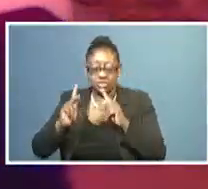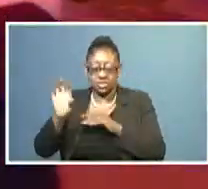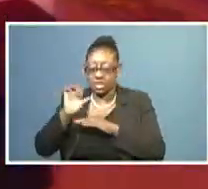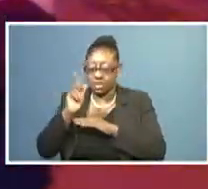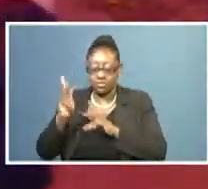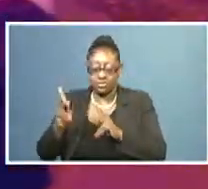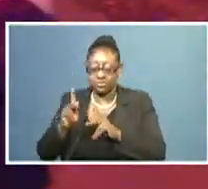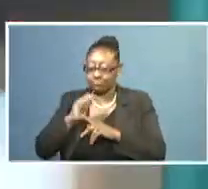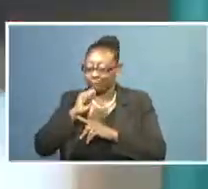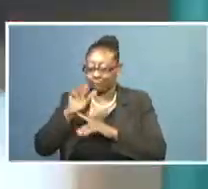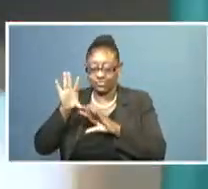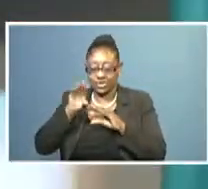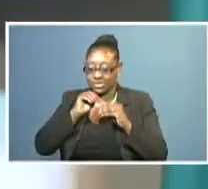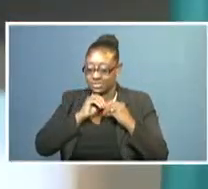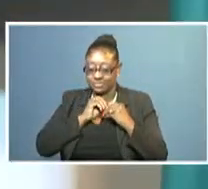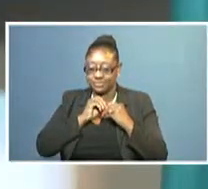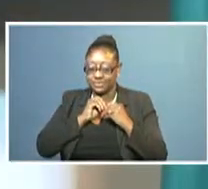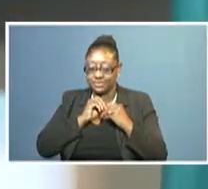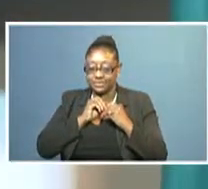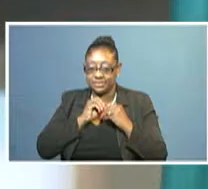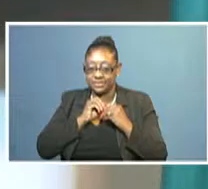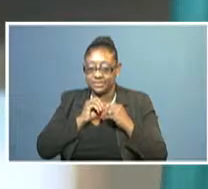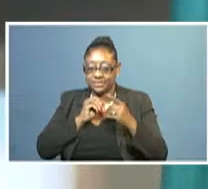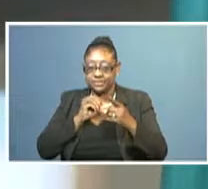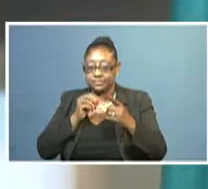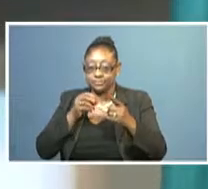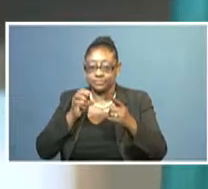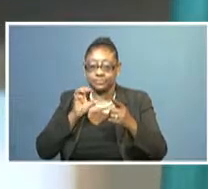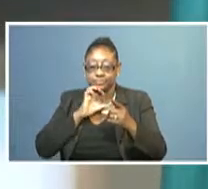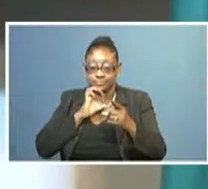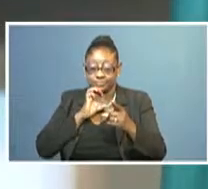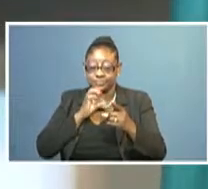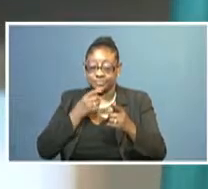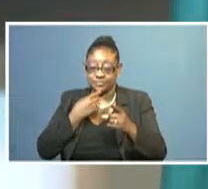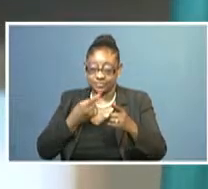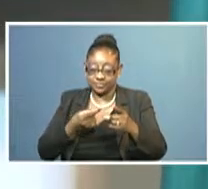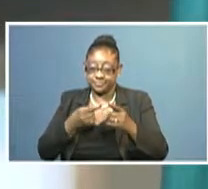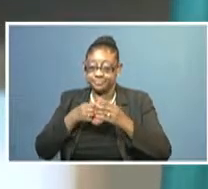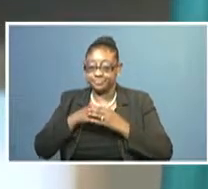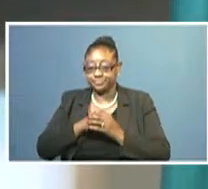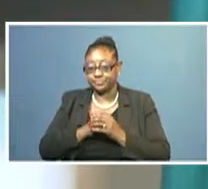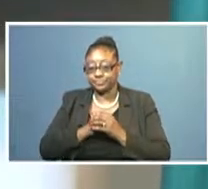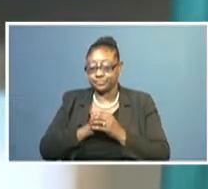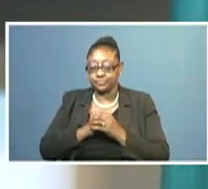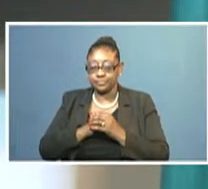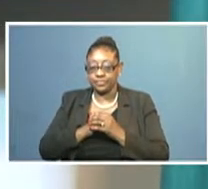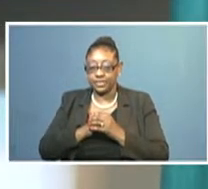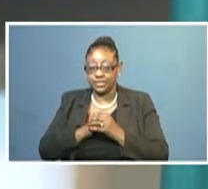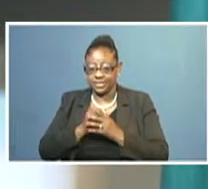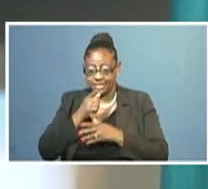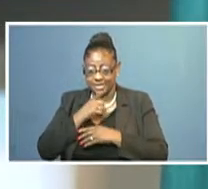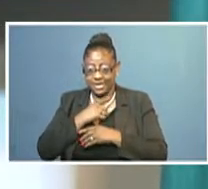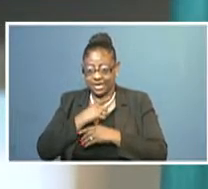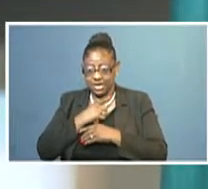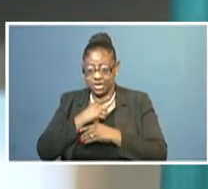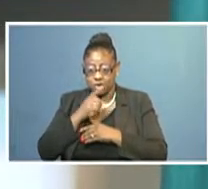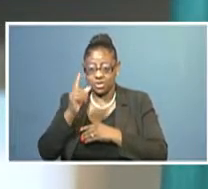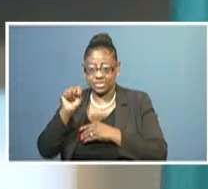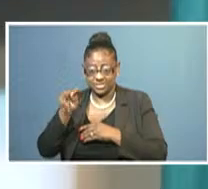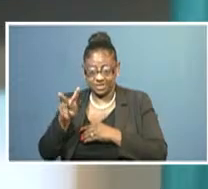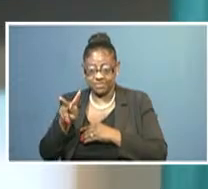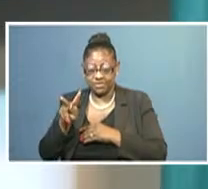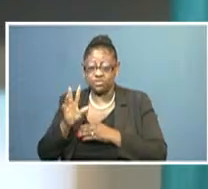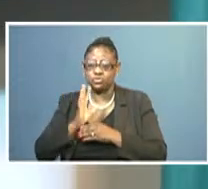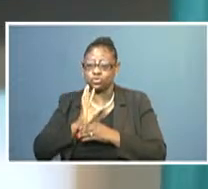not acceptable. Referring to Carissa's case, here's her advice. She referred to a